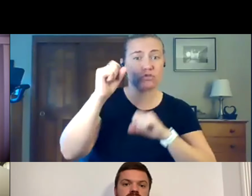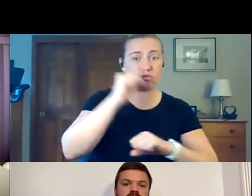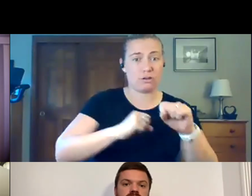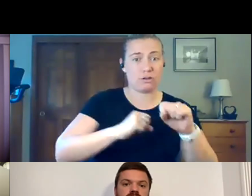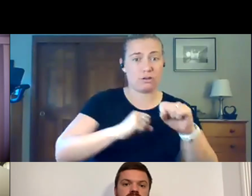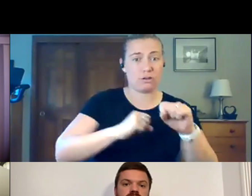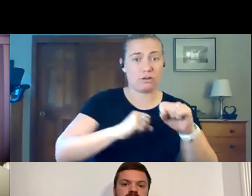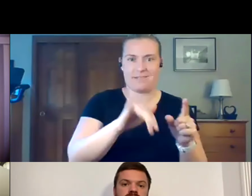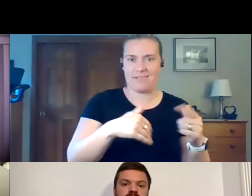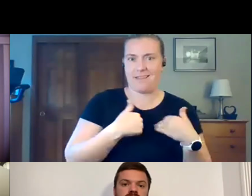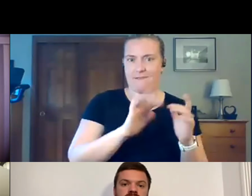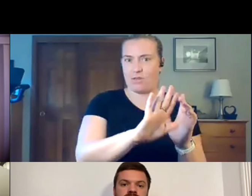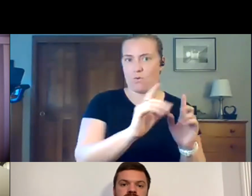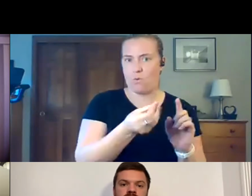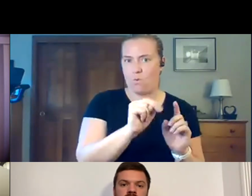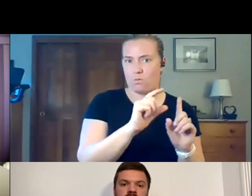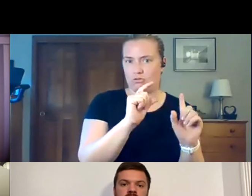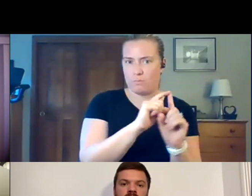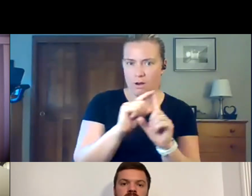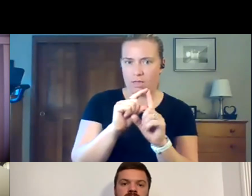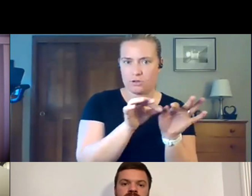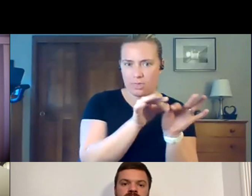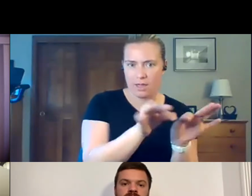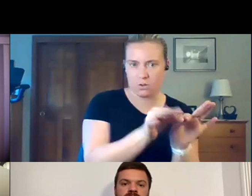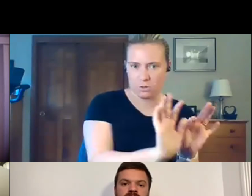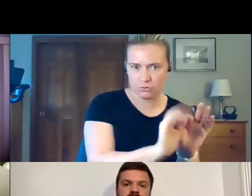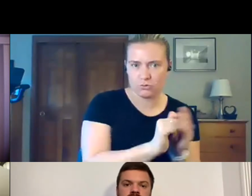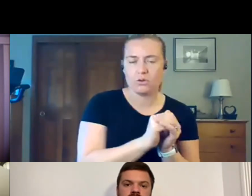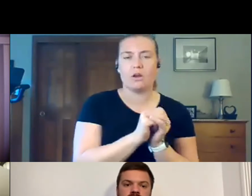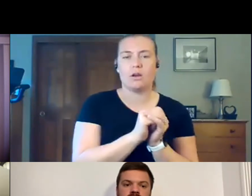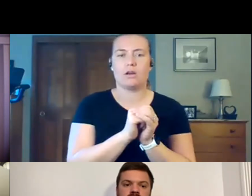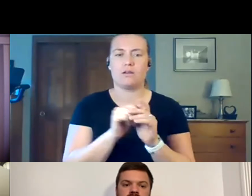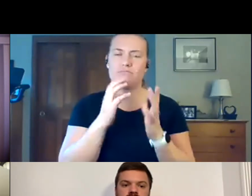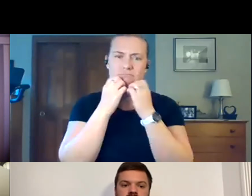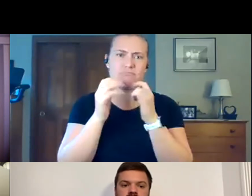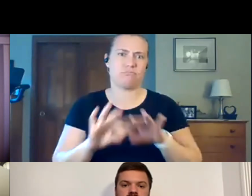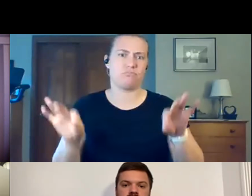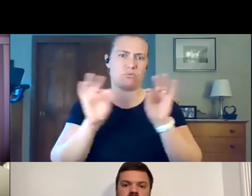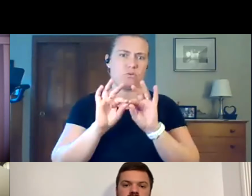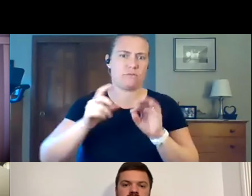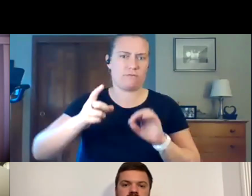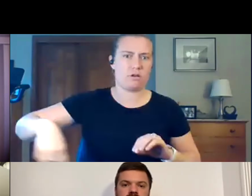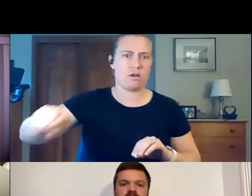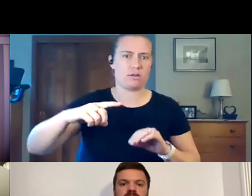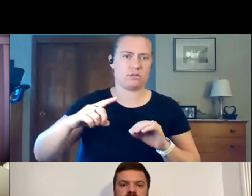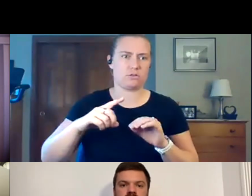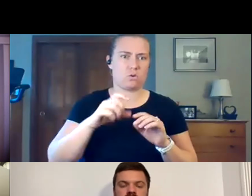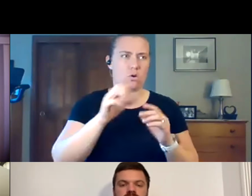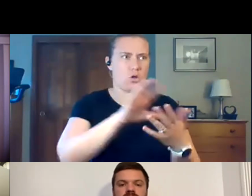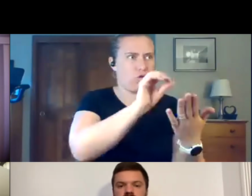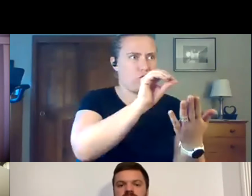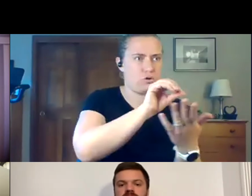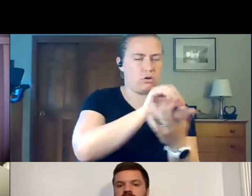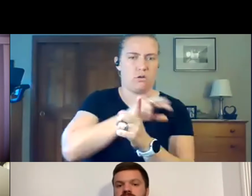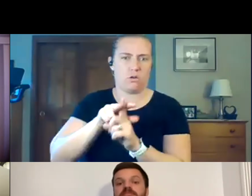and terminology of their own. And so it's very important for us so that we can build on one another to be